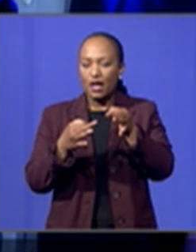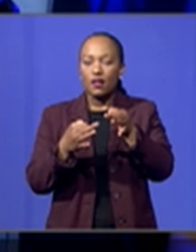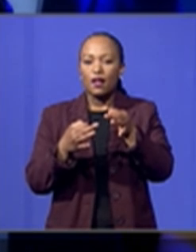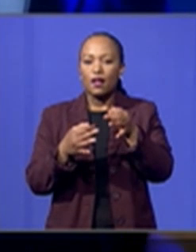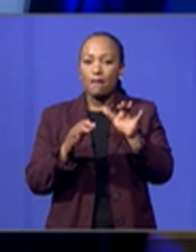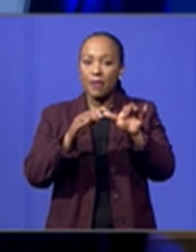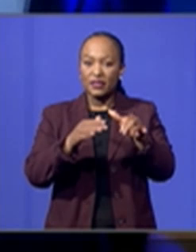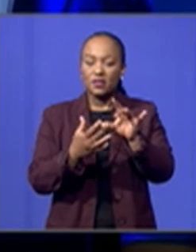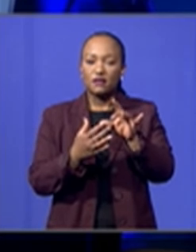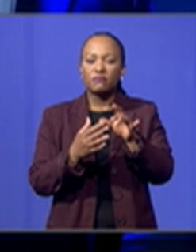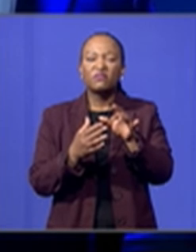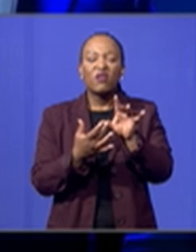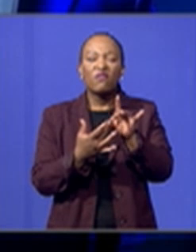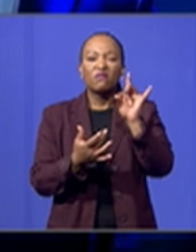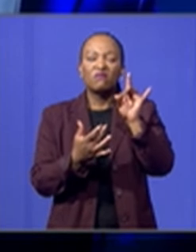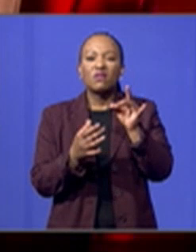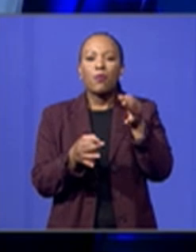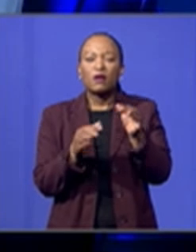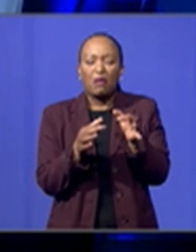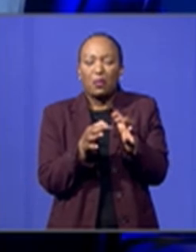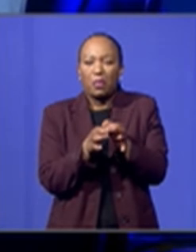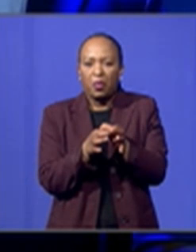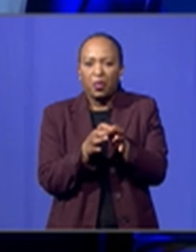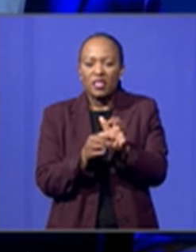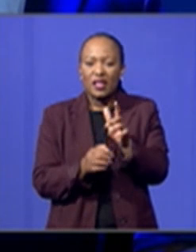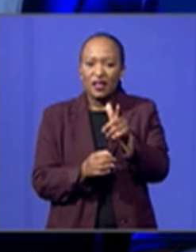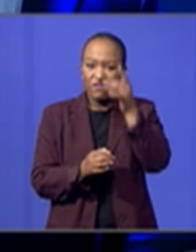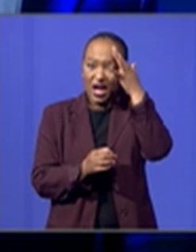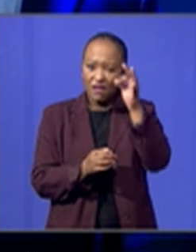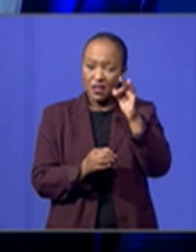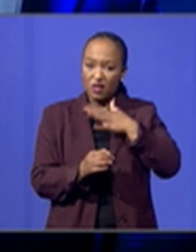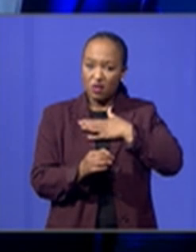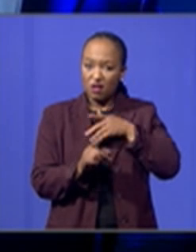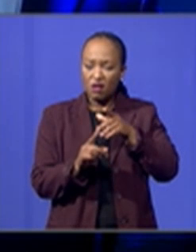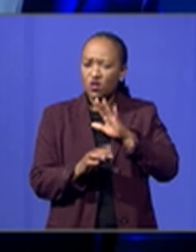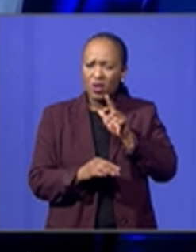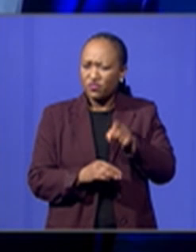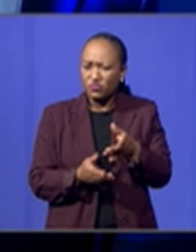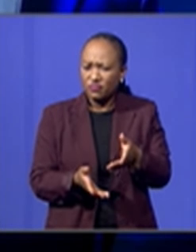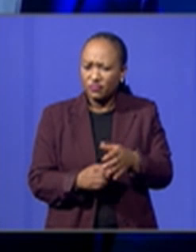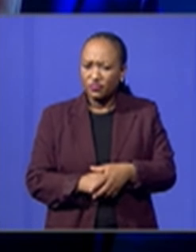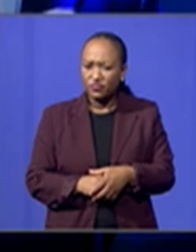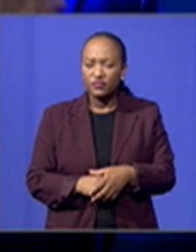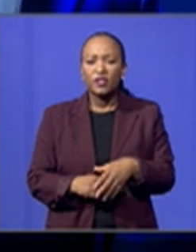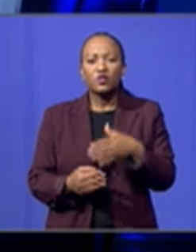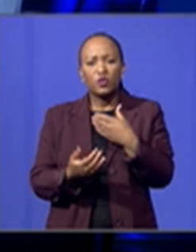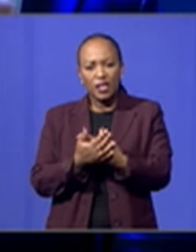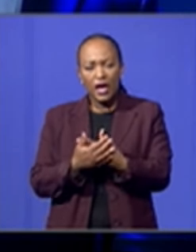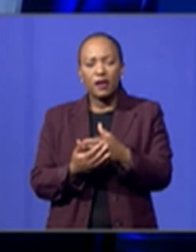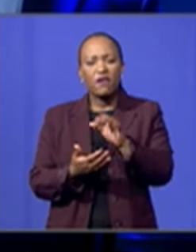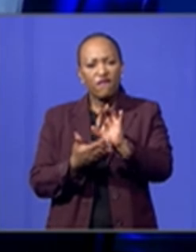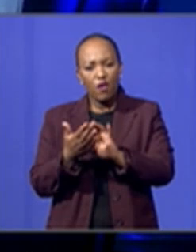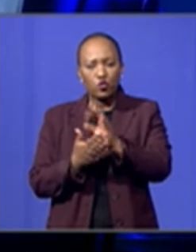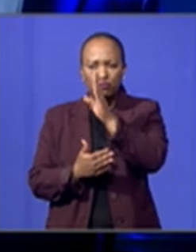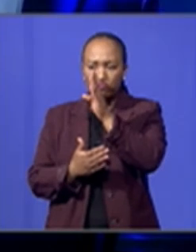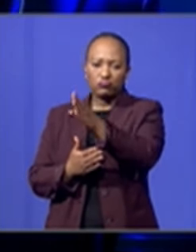the election your vote ends up supporting the government that you like. You don't have to do that. You can vote directly